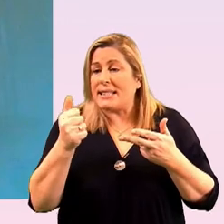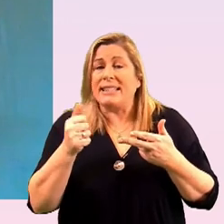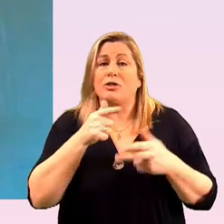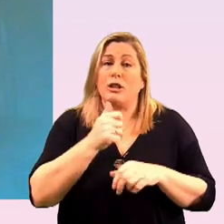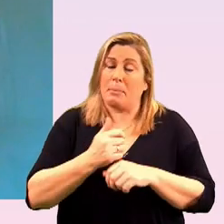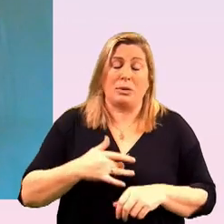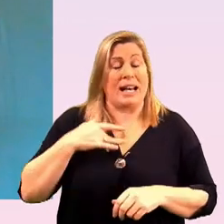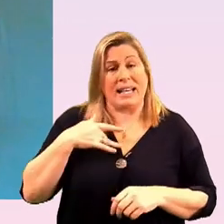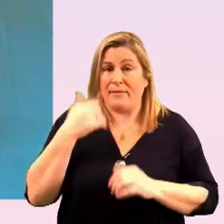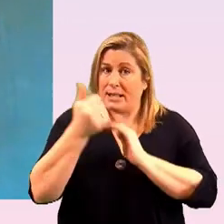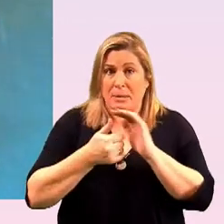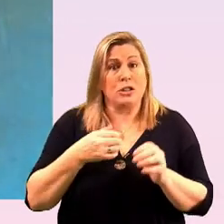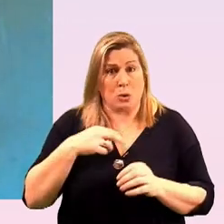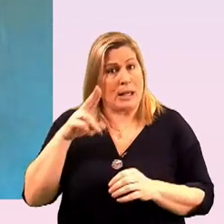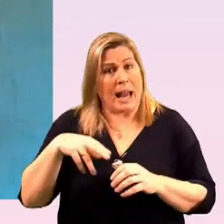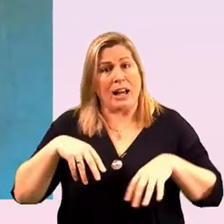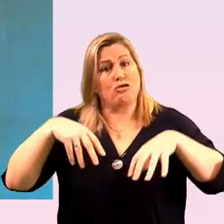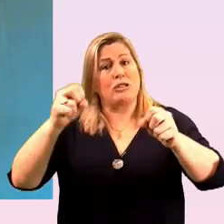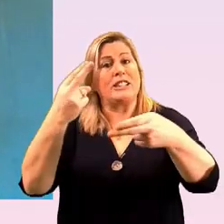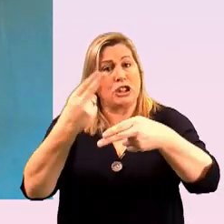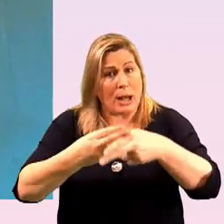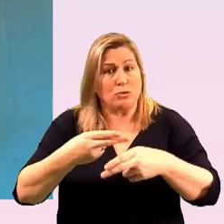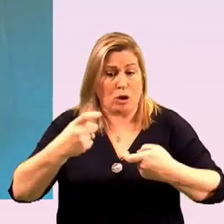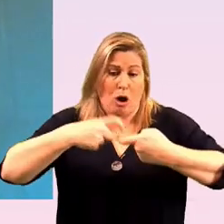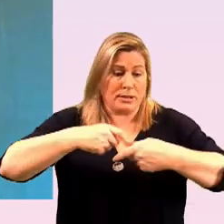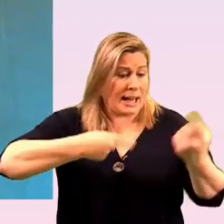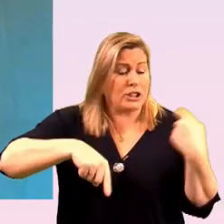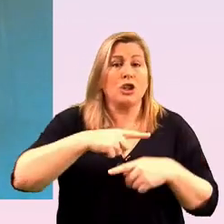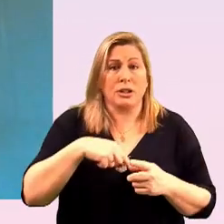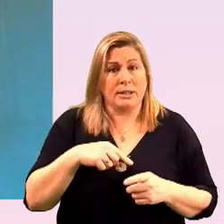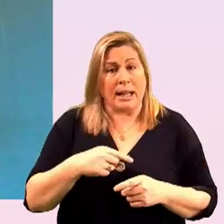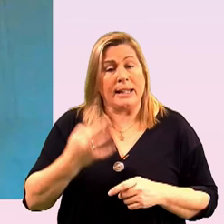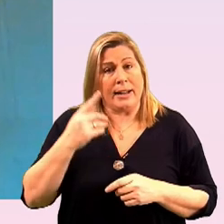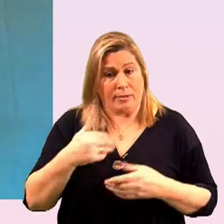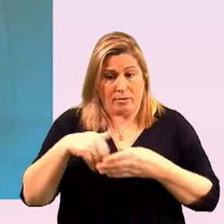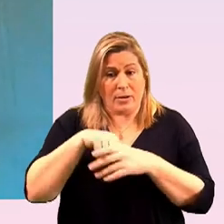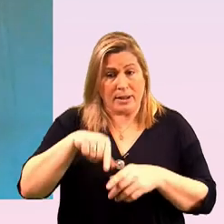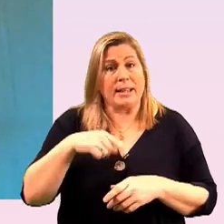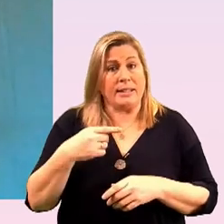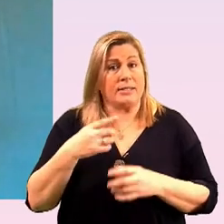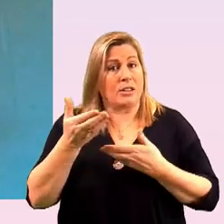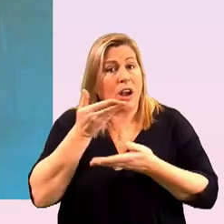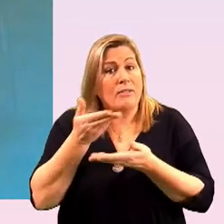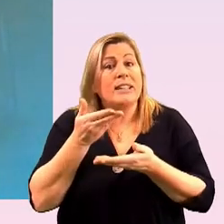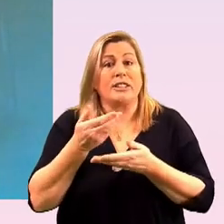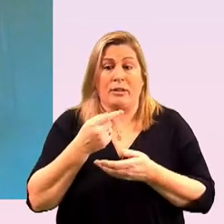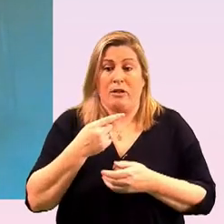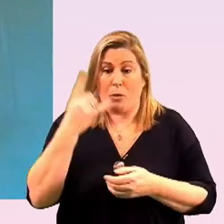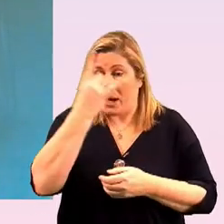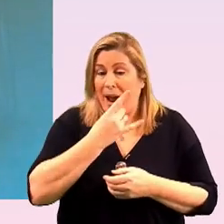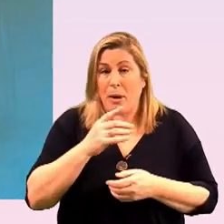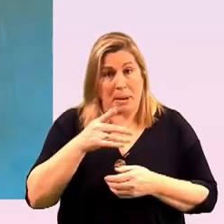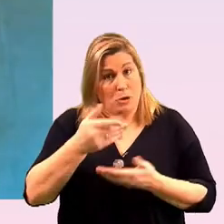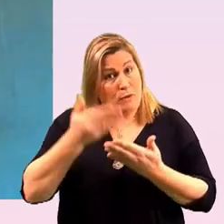experience. So do reach out. And I hope that as you've been a part of this conversation for the last hour, you might have learned some new points, maybe